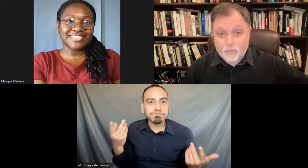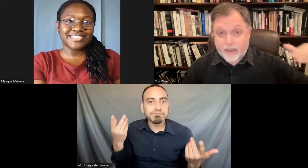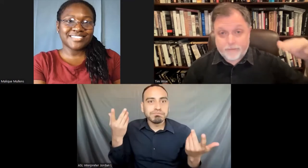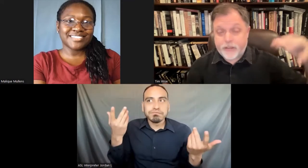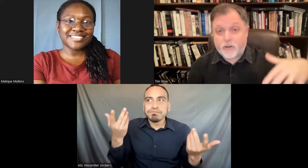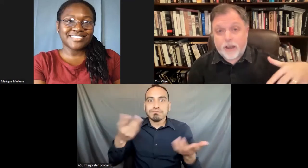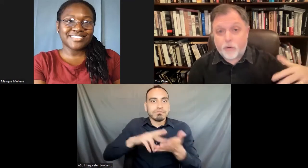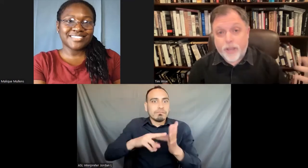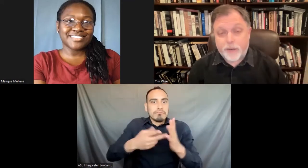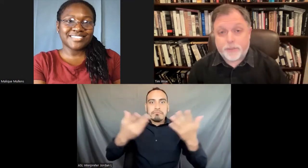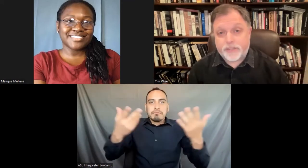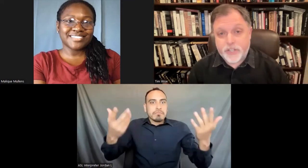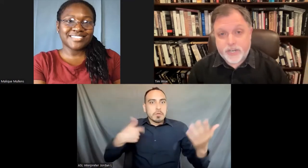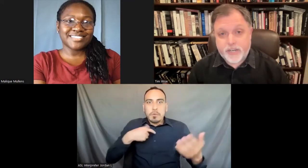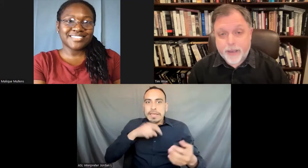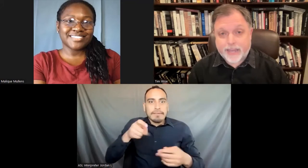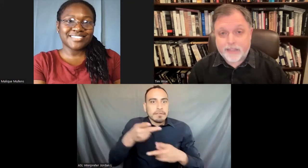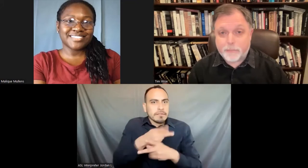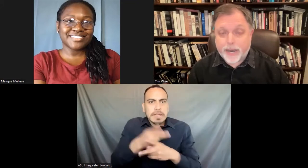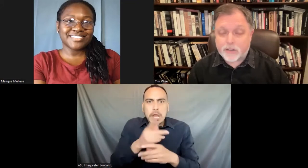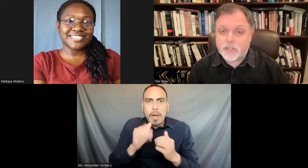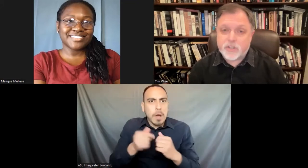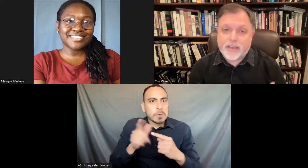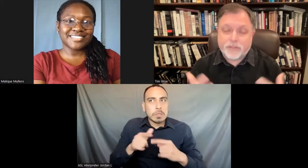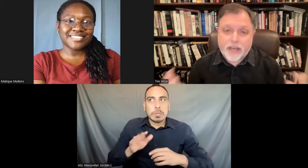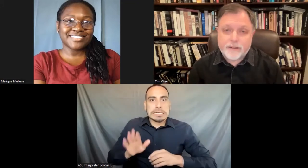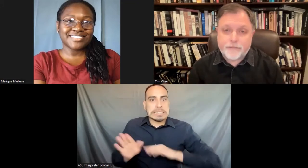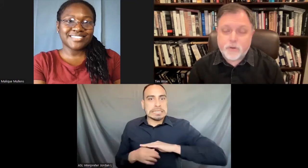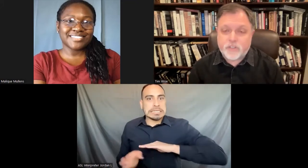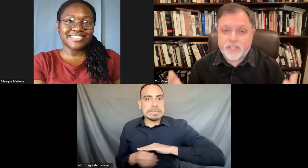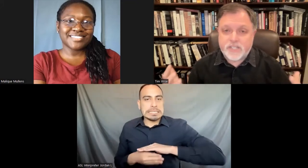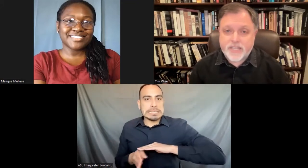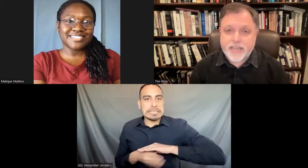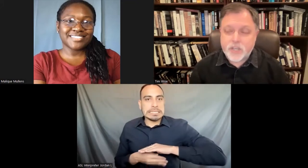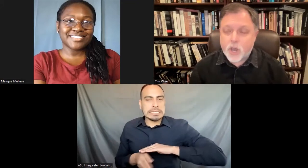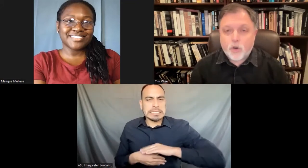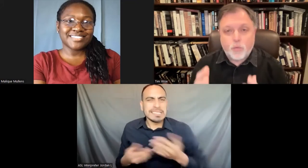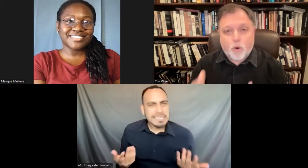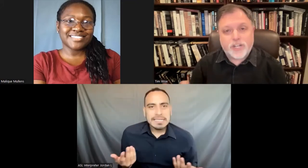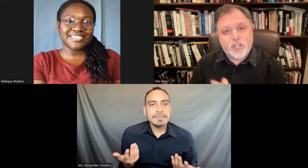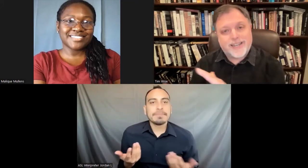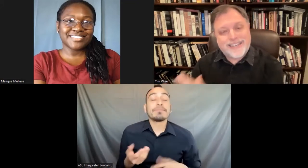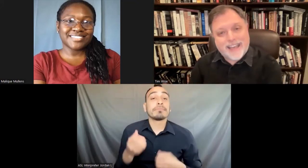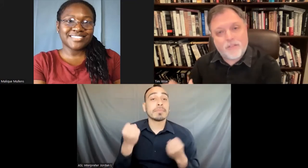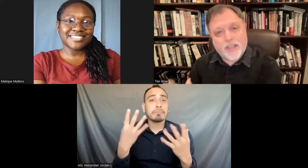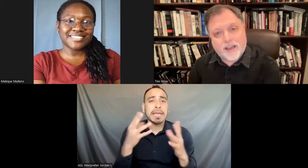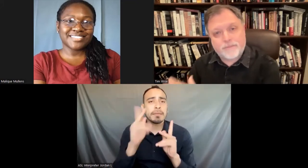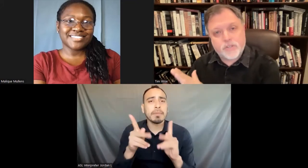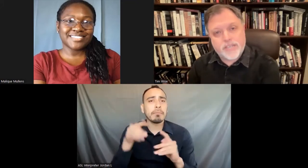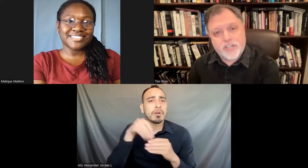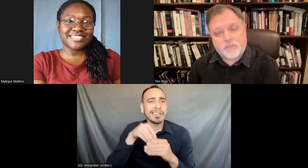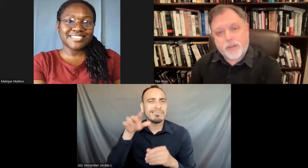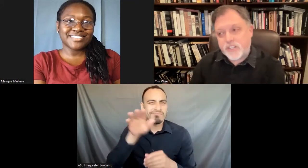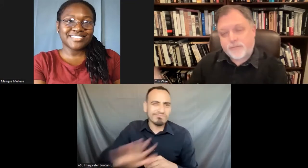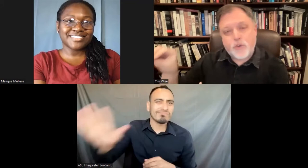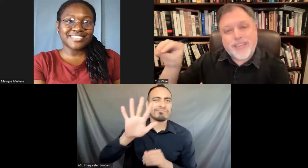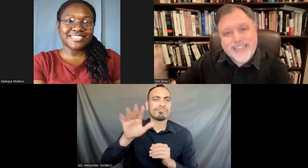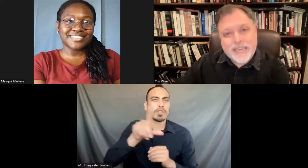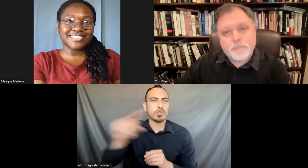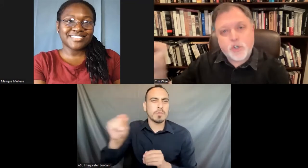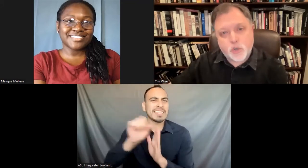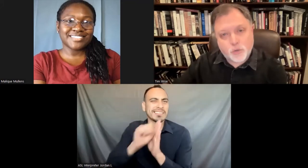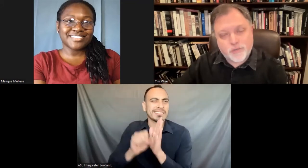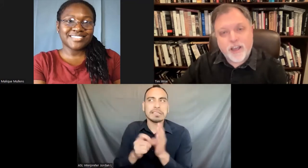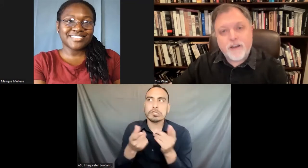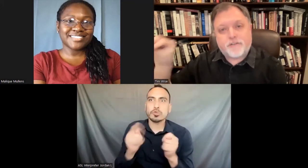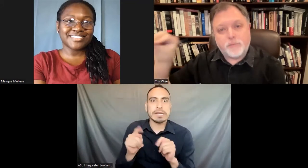racism, we got to figure out a way to put the genie back in the bottle. And so you have a lot of folks in these states who want to shut down the conversation, because if you can